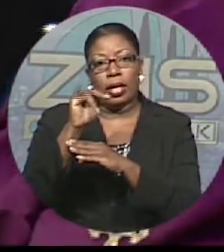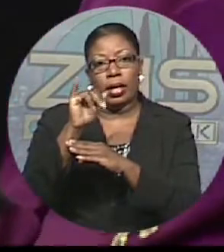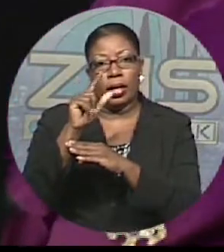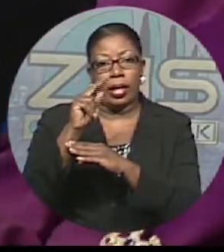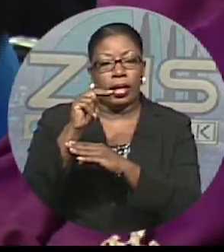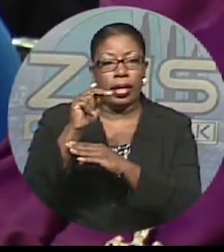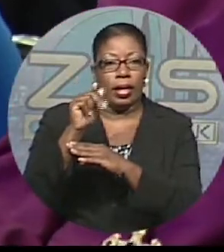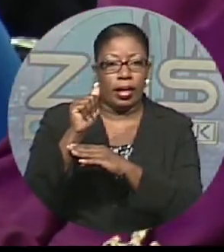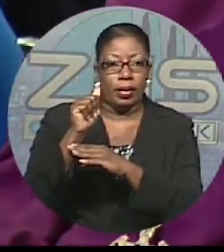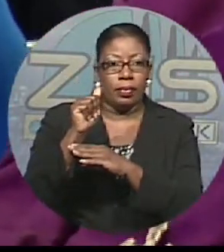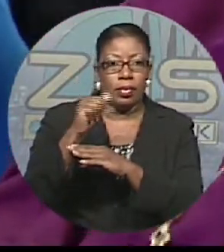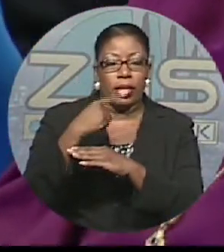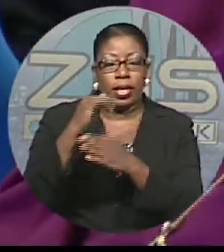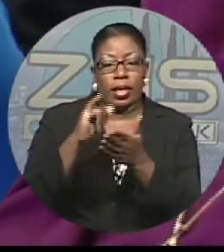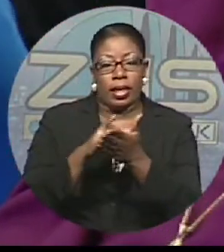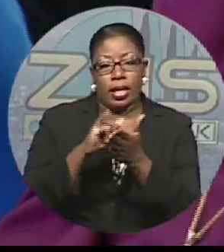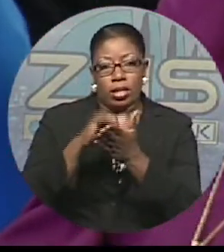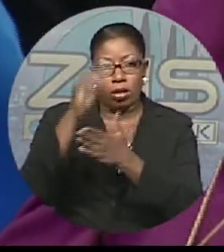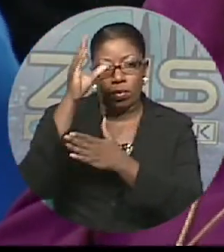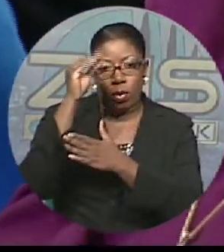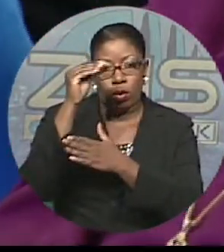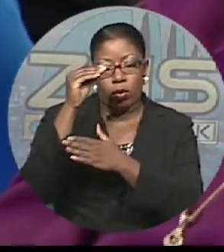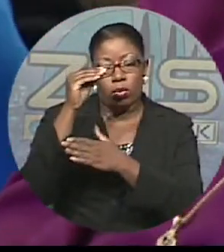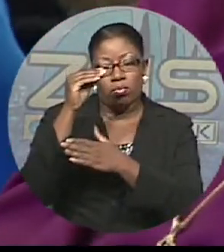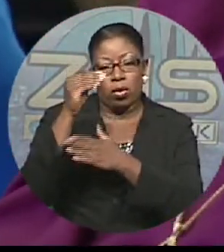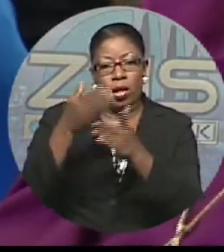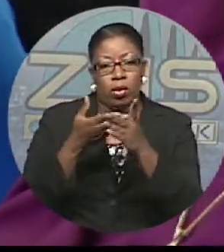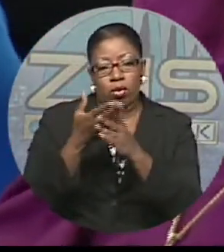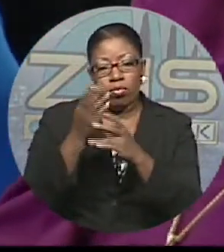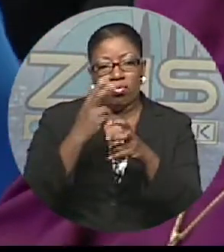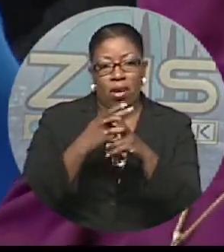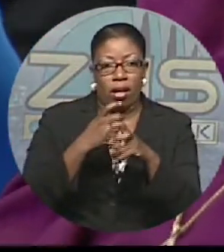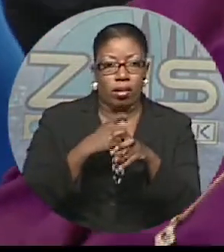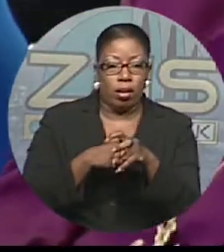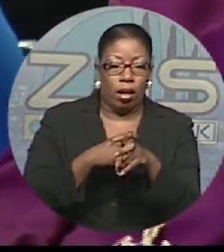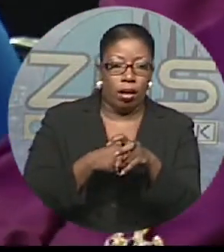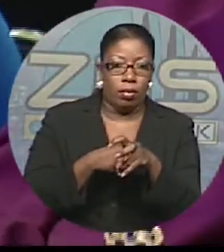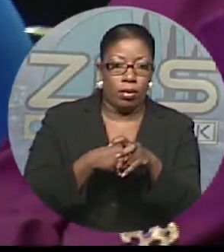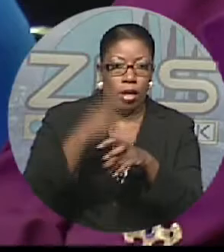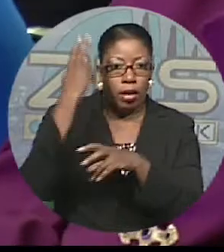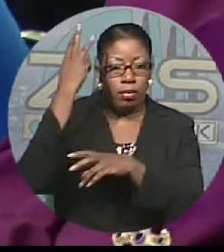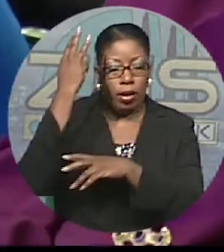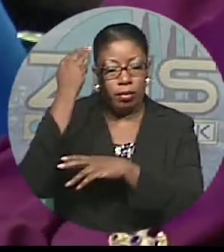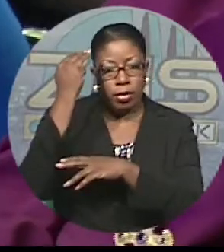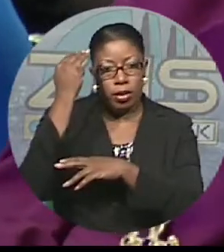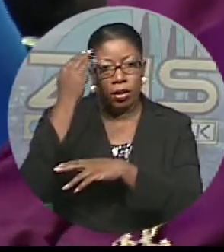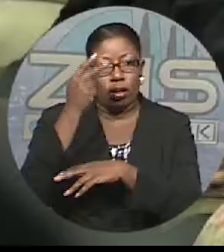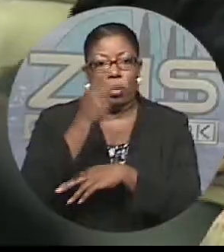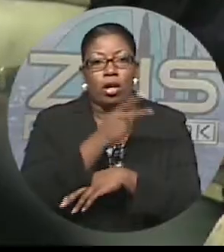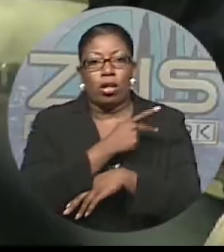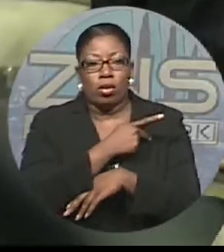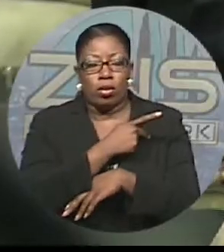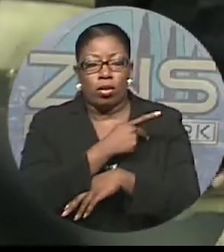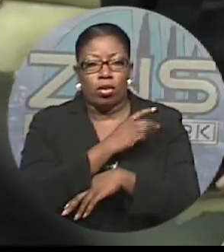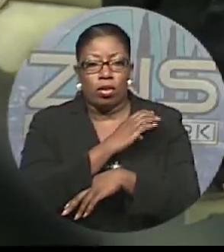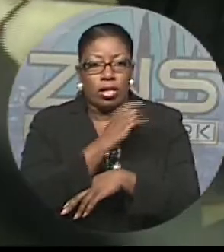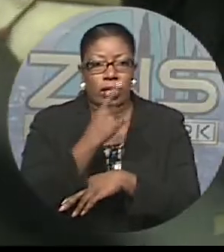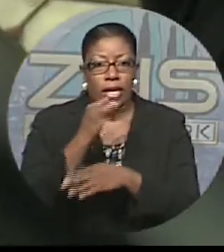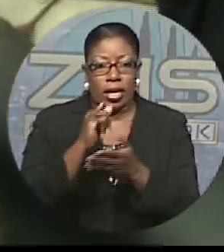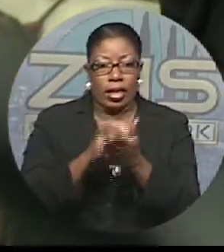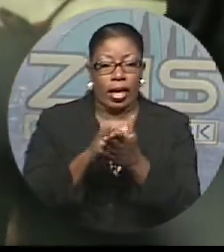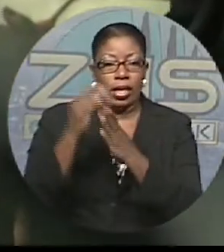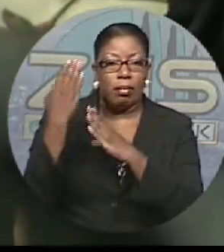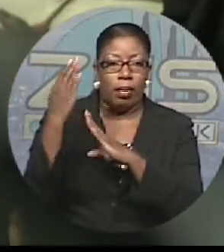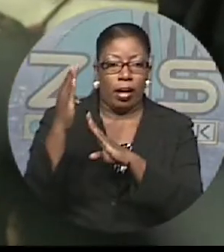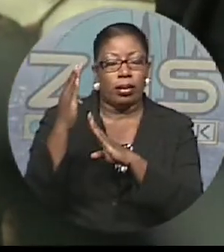to endure tough times to achieve the inconceivable. Prime Minister the Right Honorable Perry Christie says it's for that alone the Bahamas stands